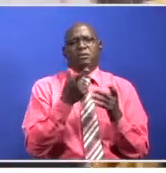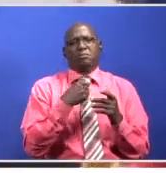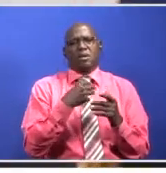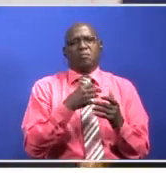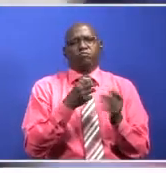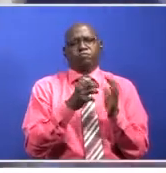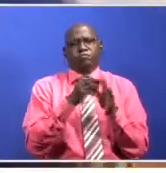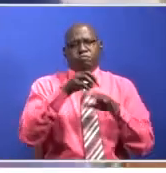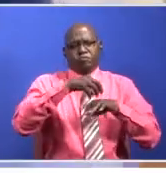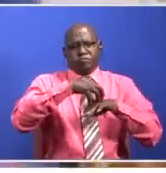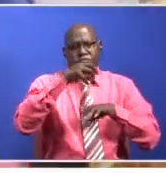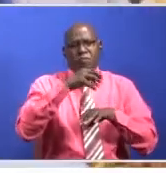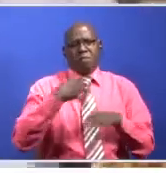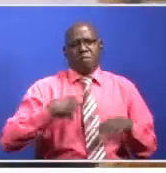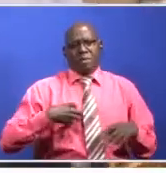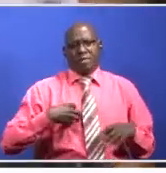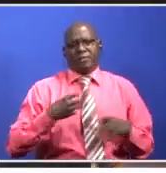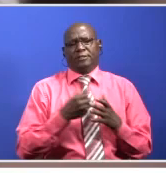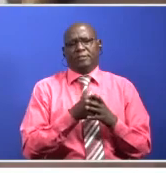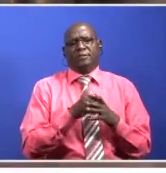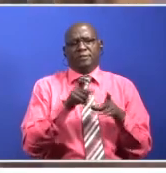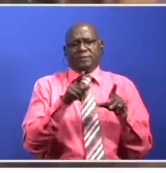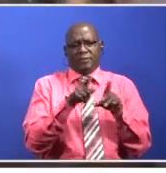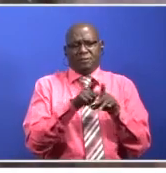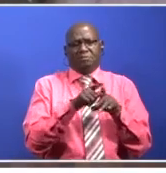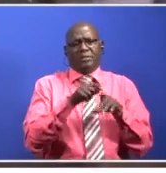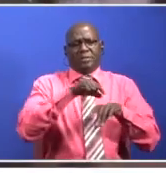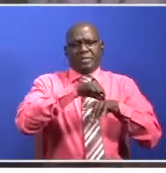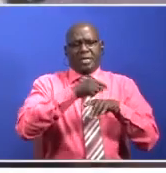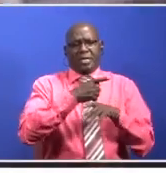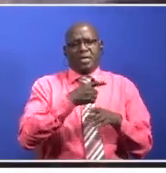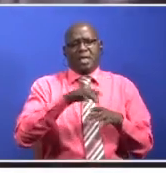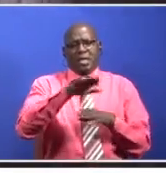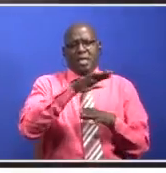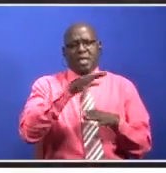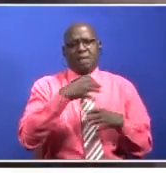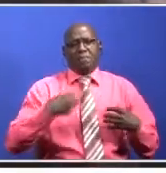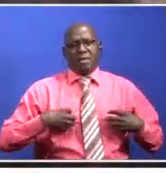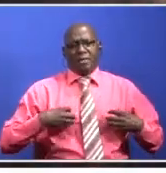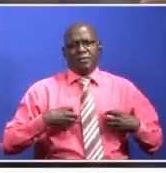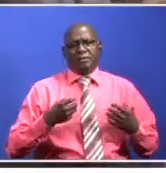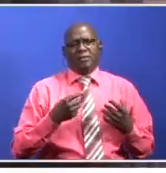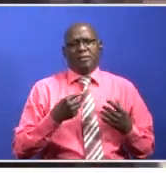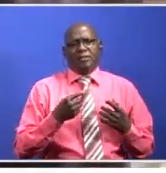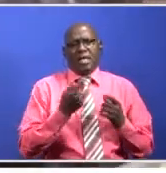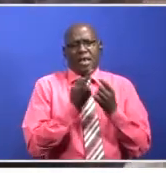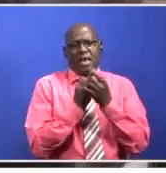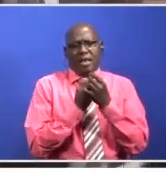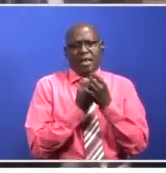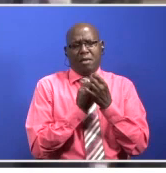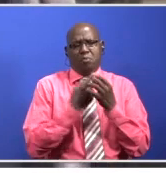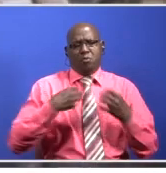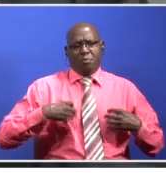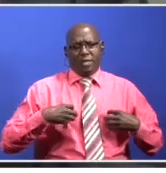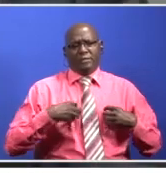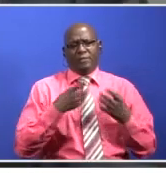the breast, discharge and skin discoloration around the breast area, pain in the nipple area, irritation of the